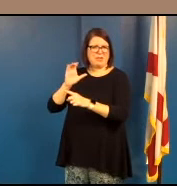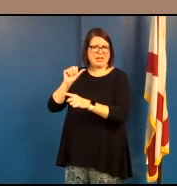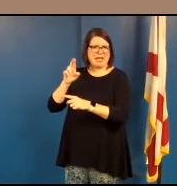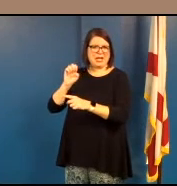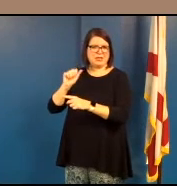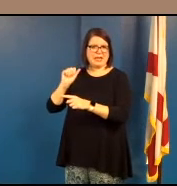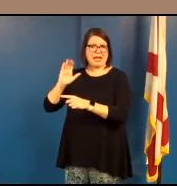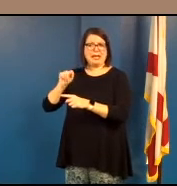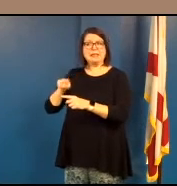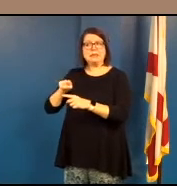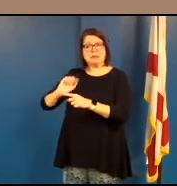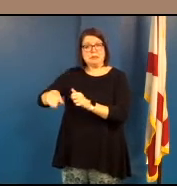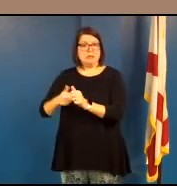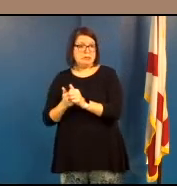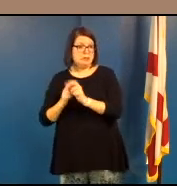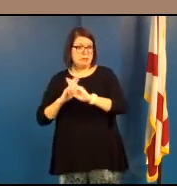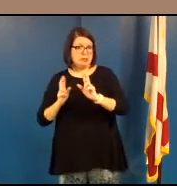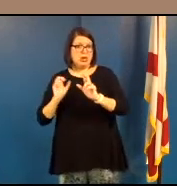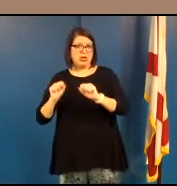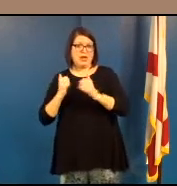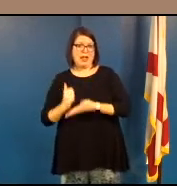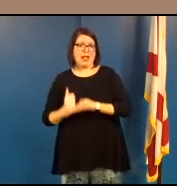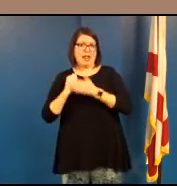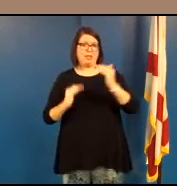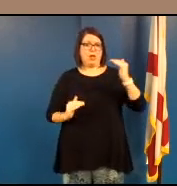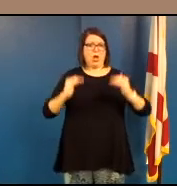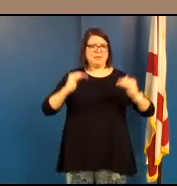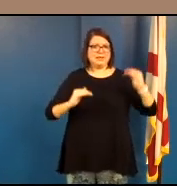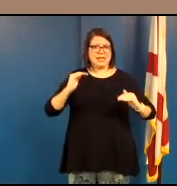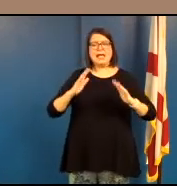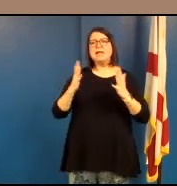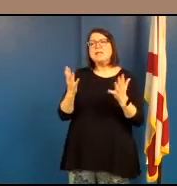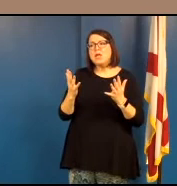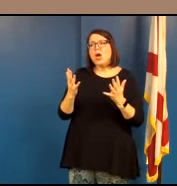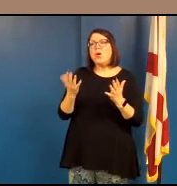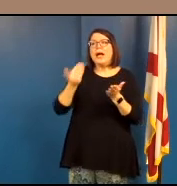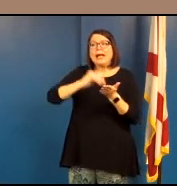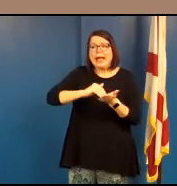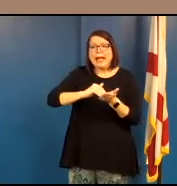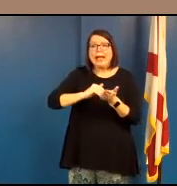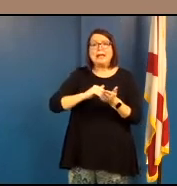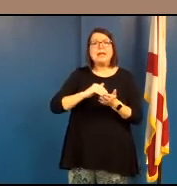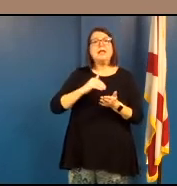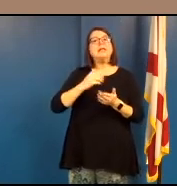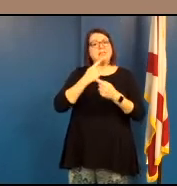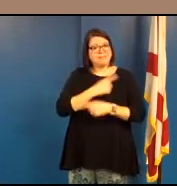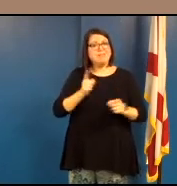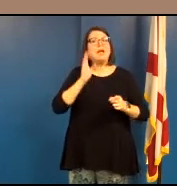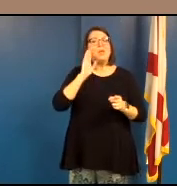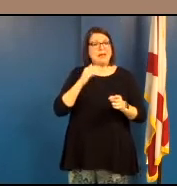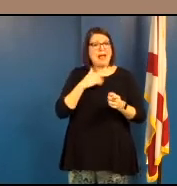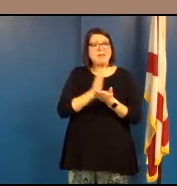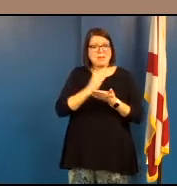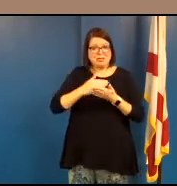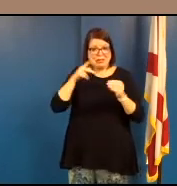can't say now, the budget cuts may not be as significant as we inspect them as we sit here today. So